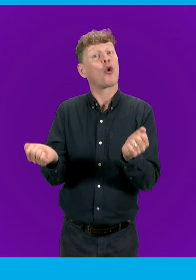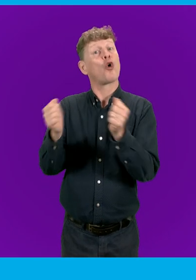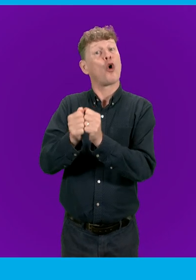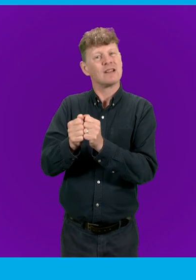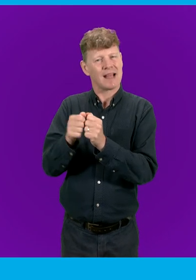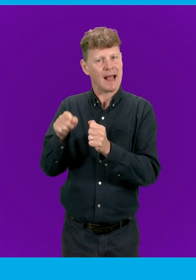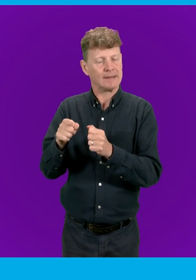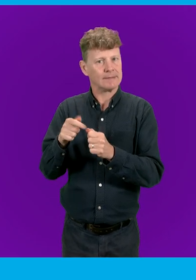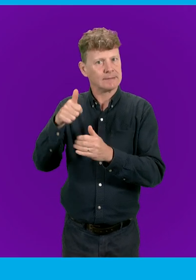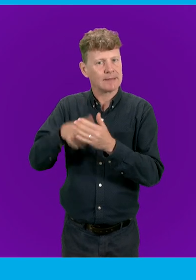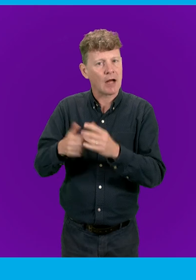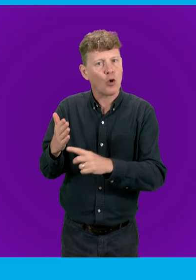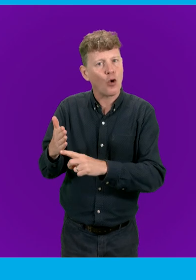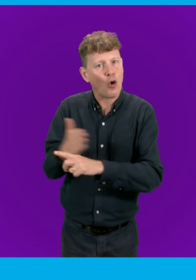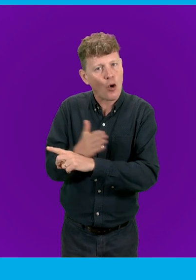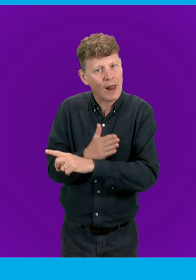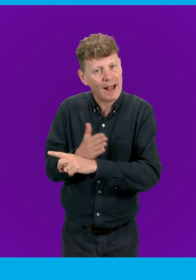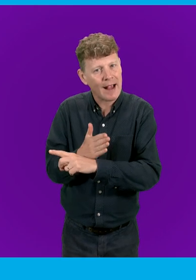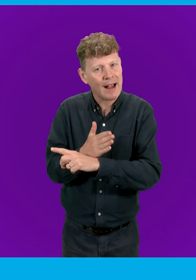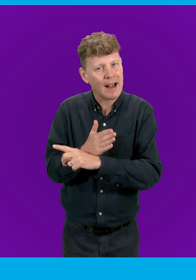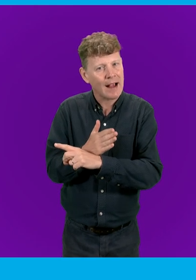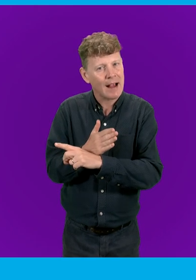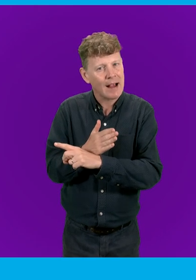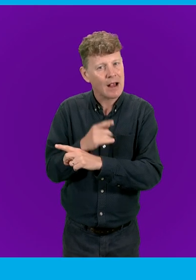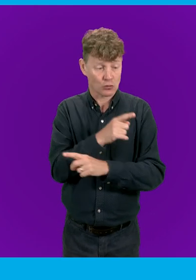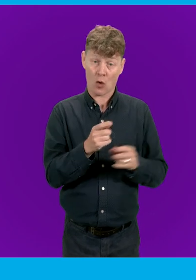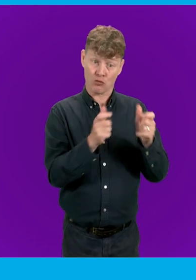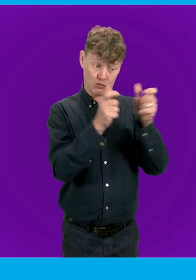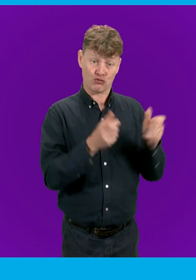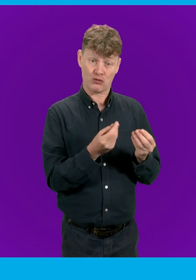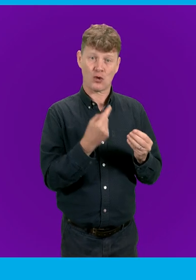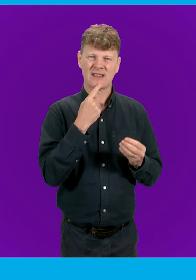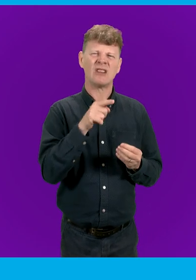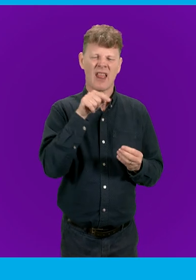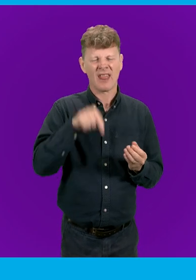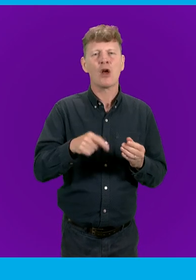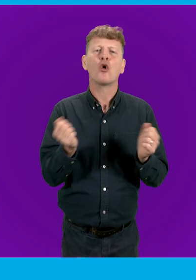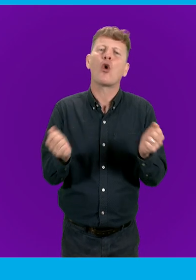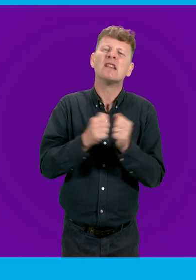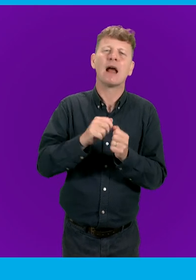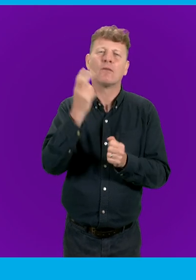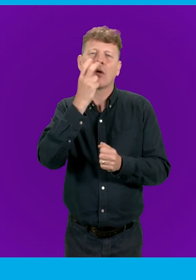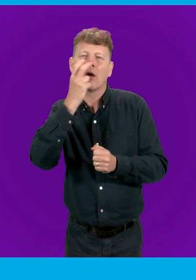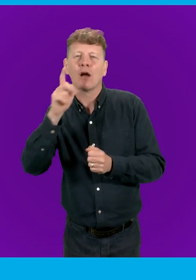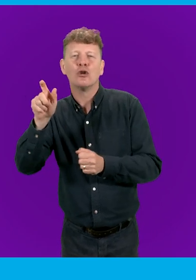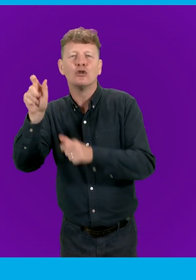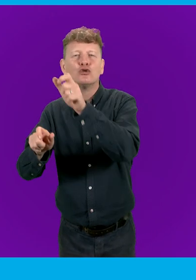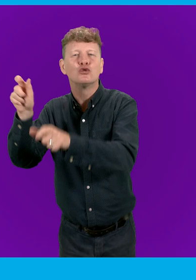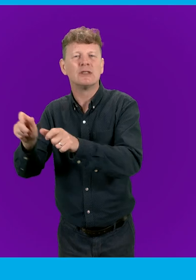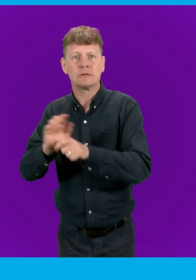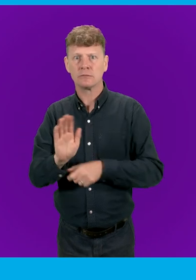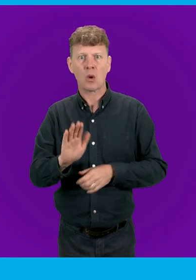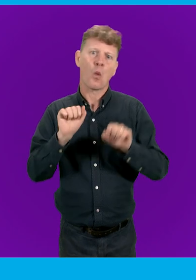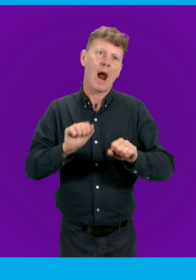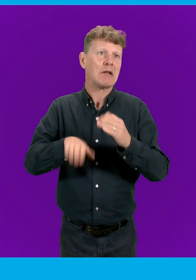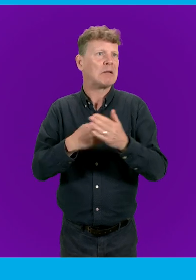starts early. So it's not something that the resource is not saying this is for senior school pupils only. You wait till